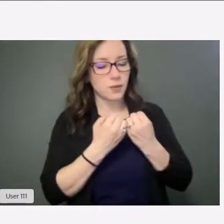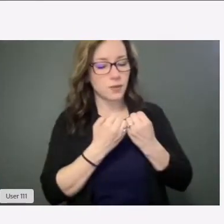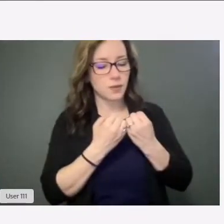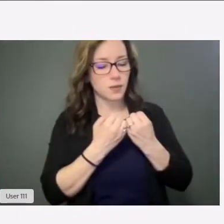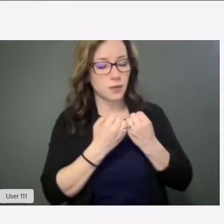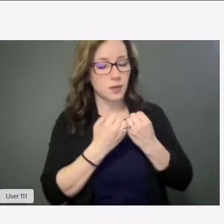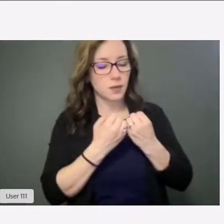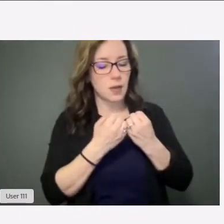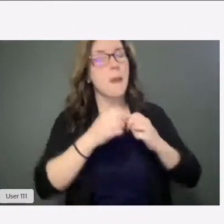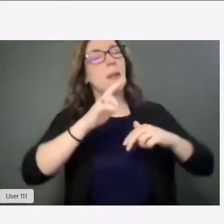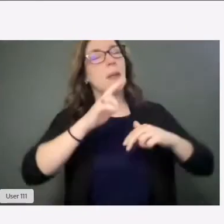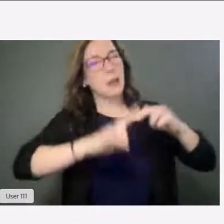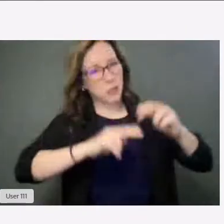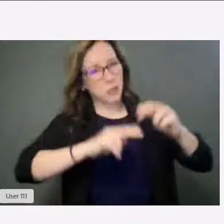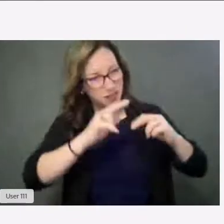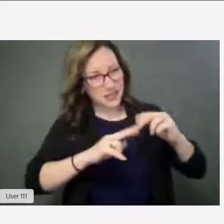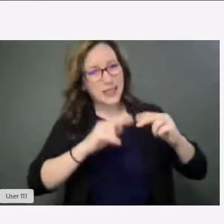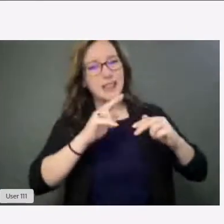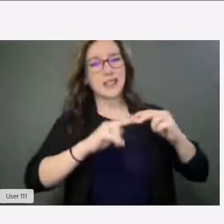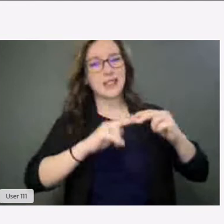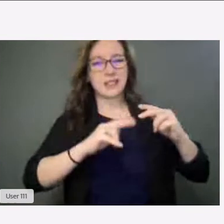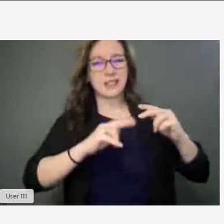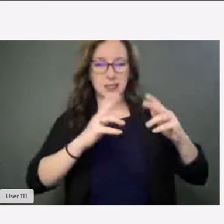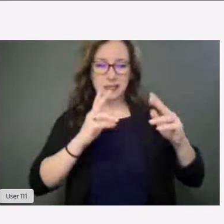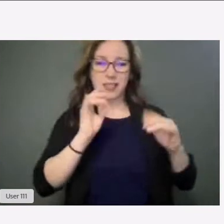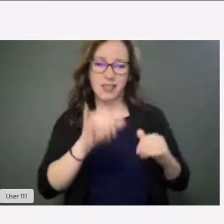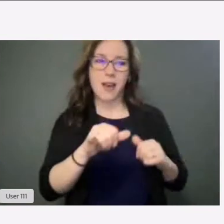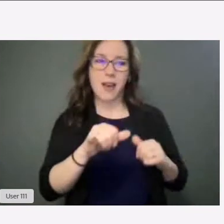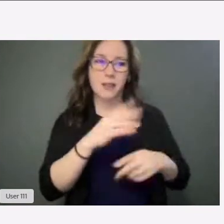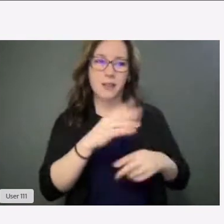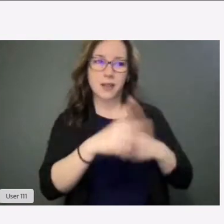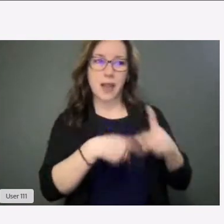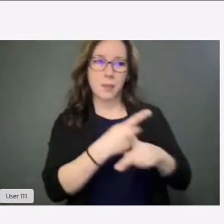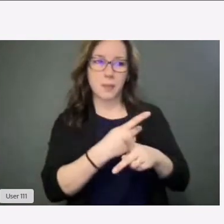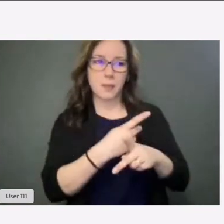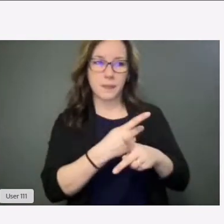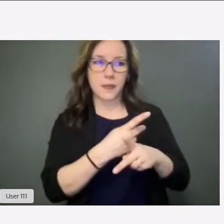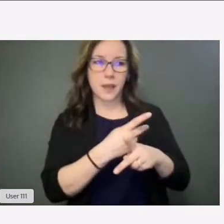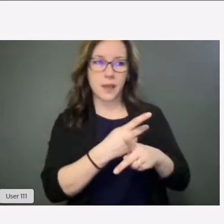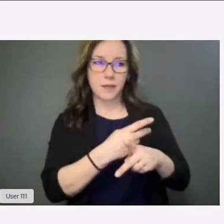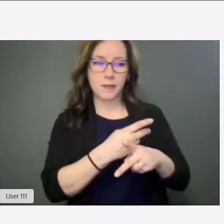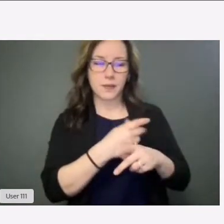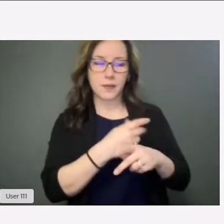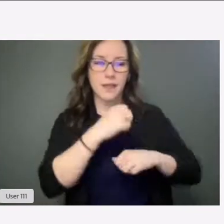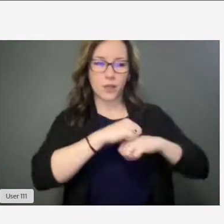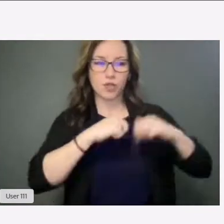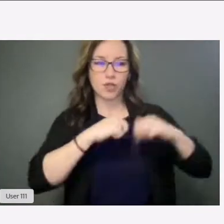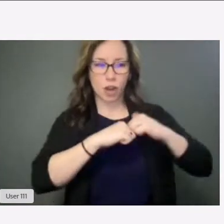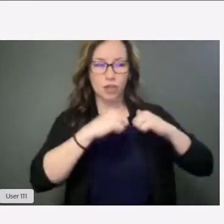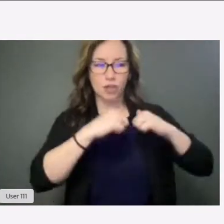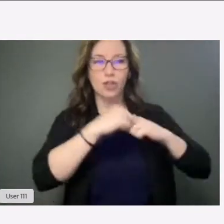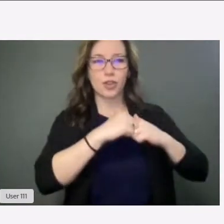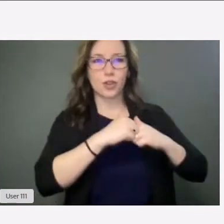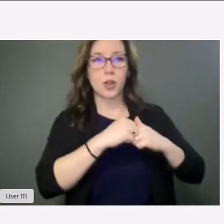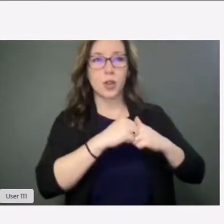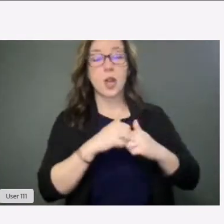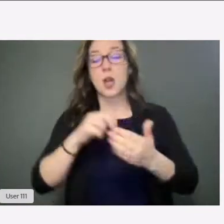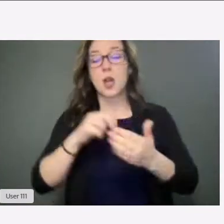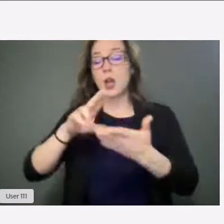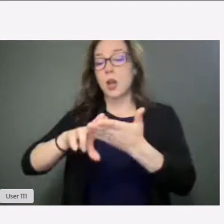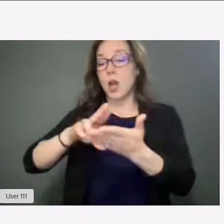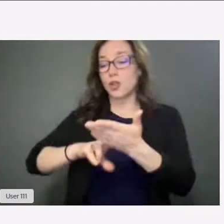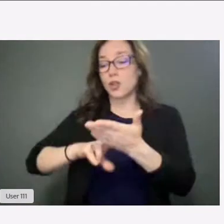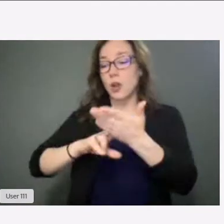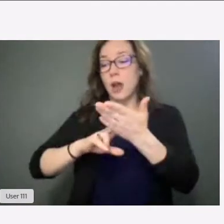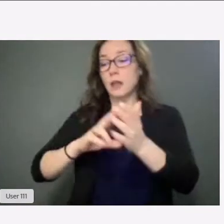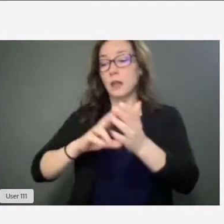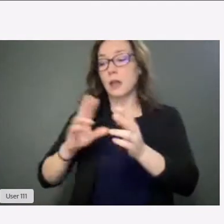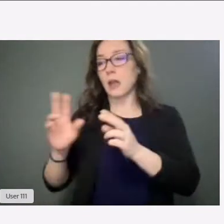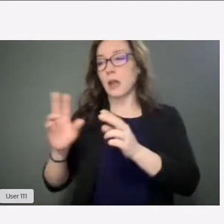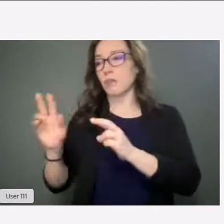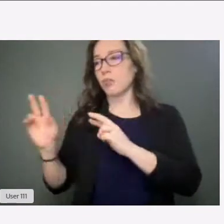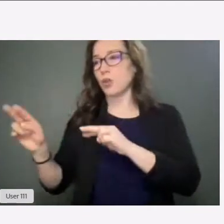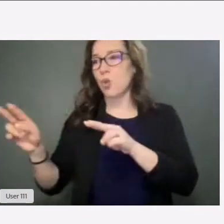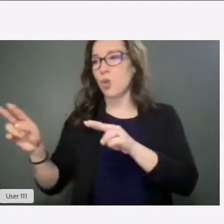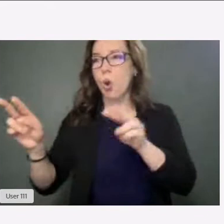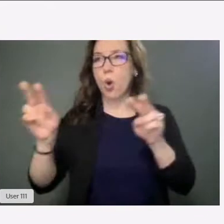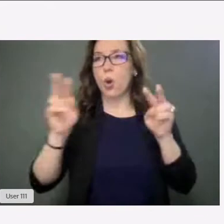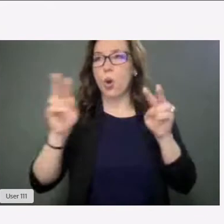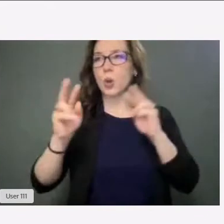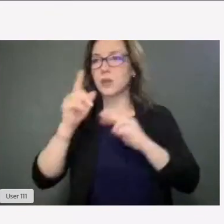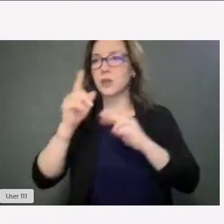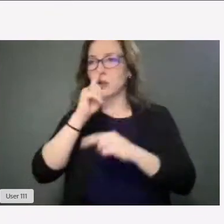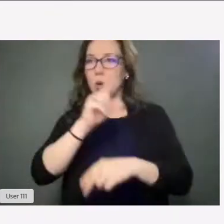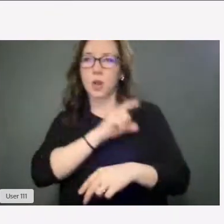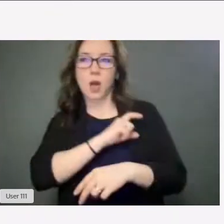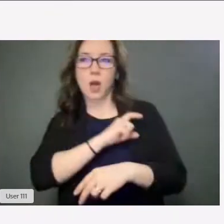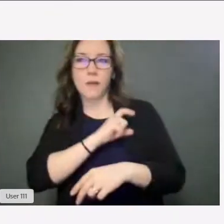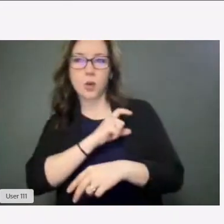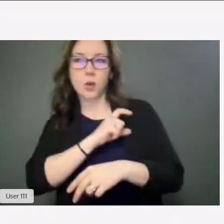buildings and infrastructure. It also includes for contracted patrols for law enforcement contract